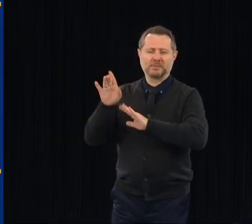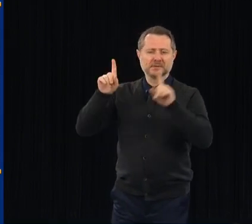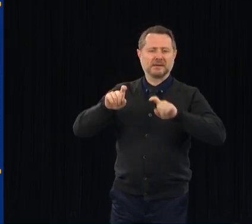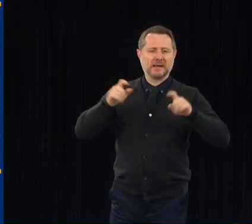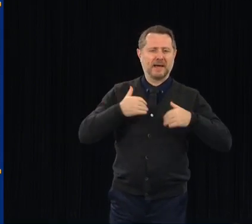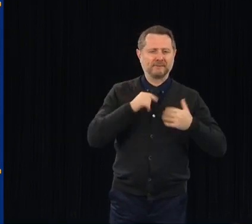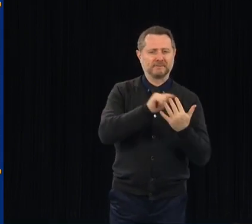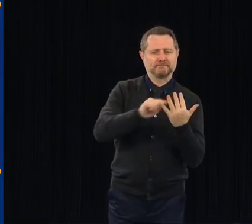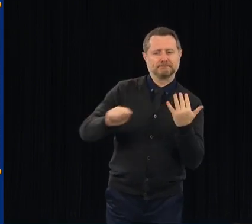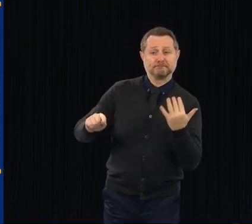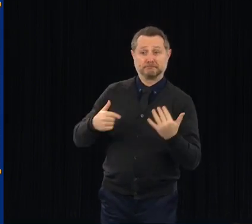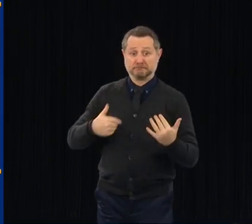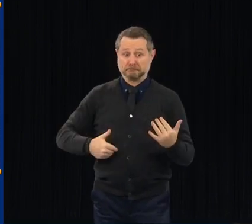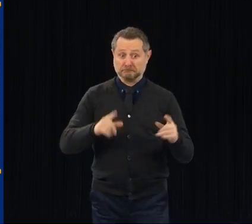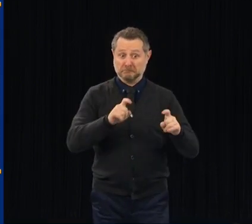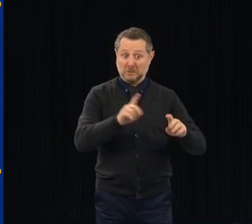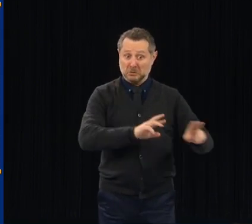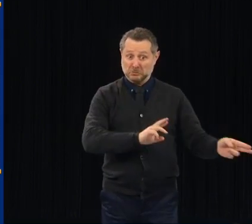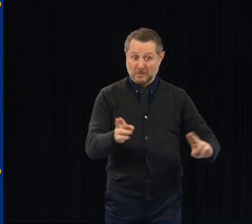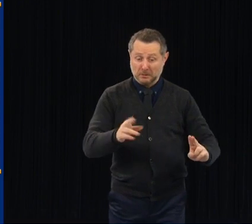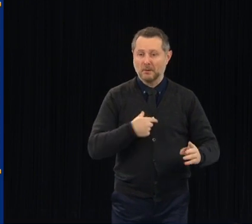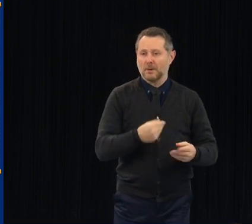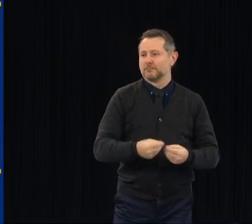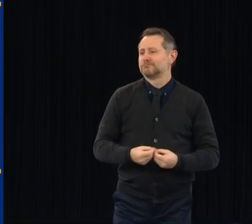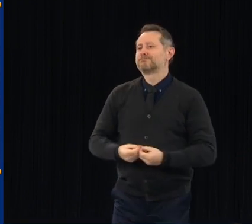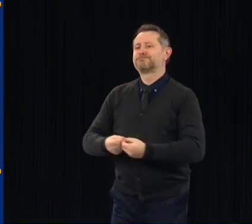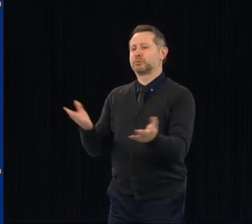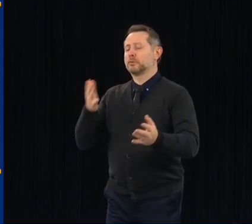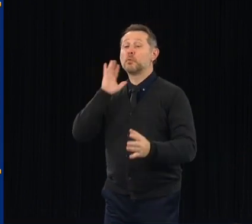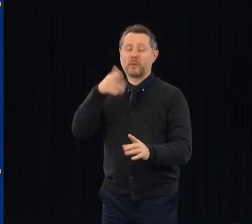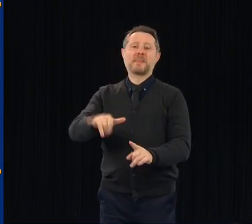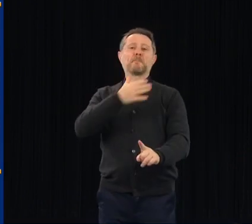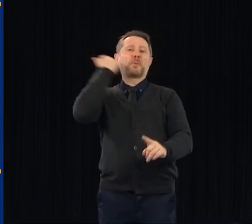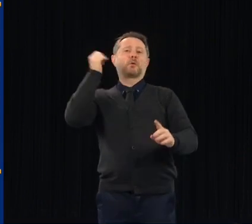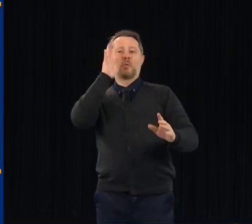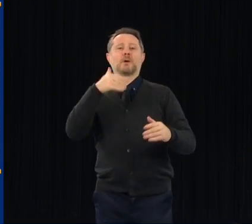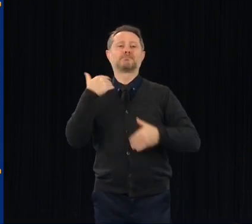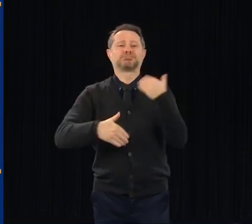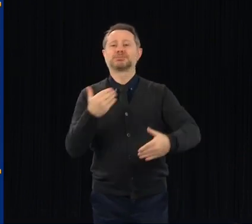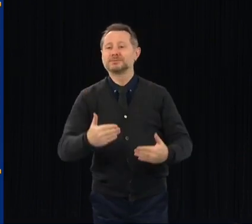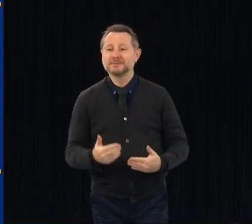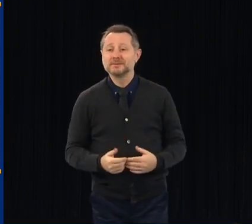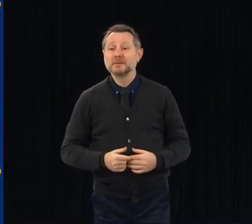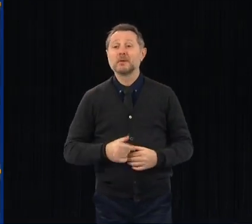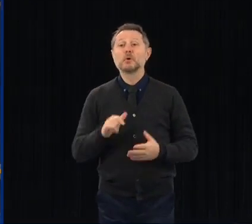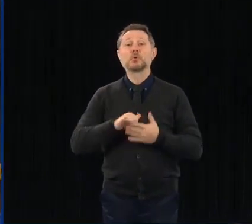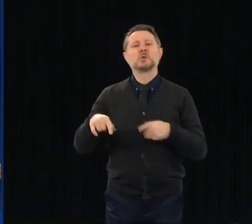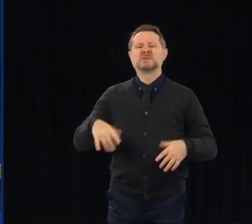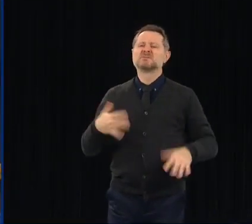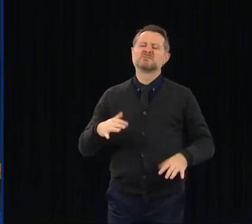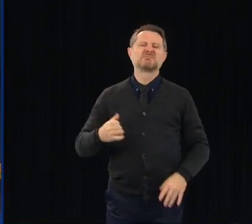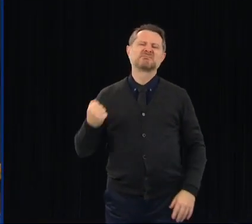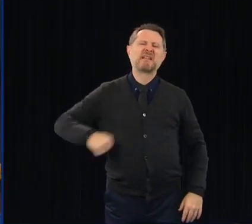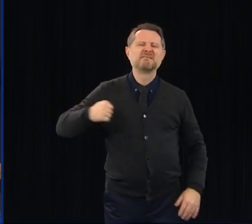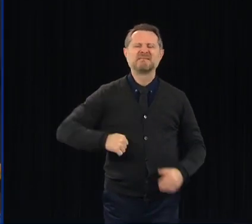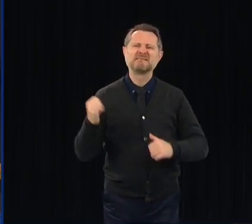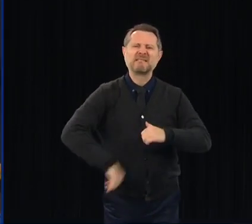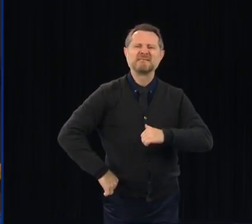I believe. And we get through it because we are New York State tough. Thank you.